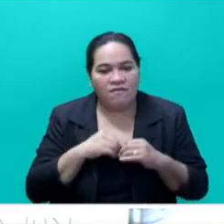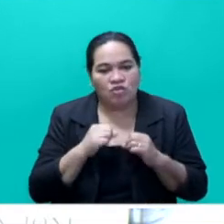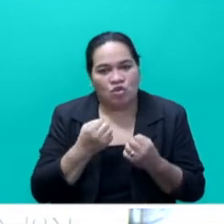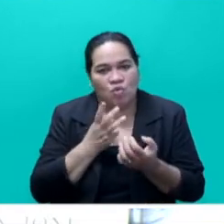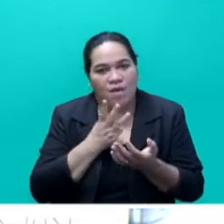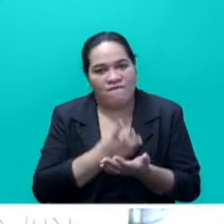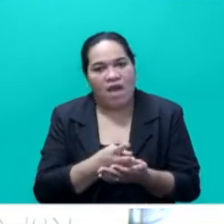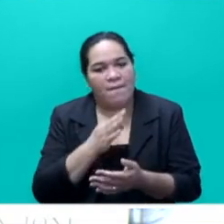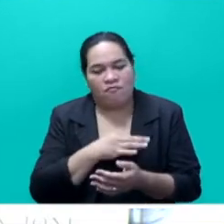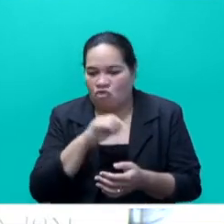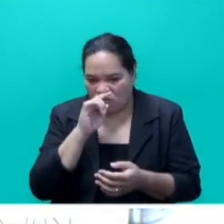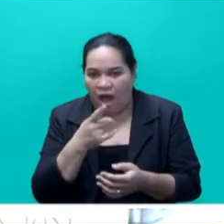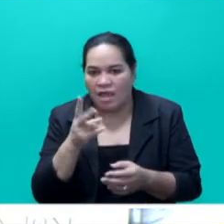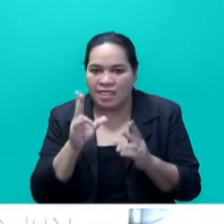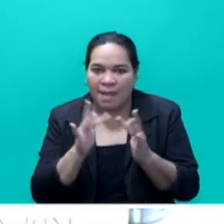benefits.